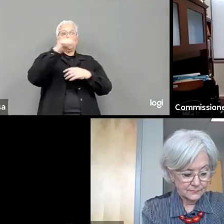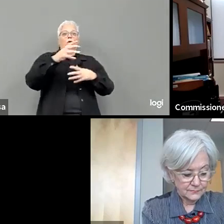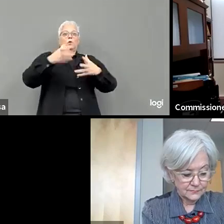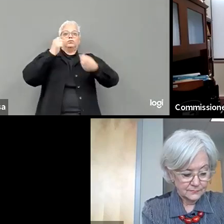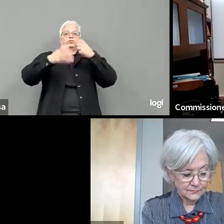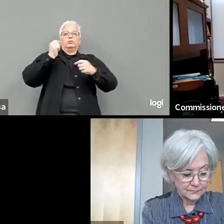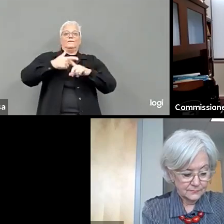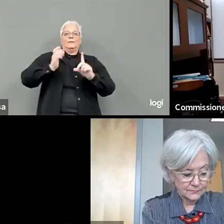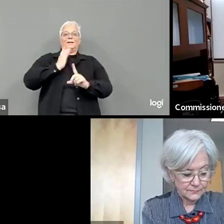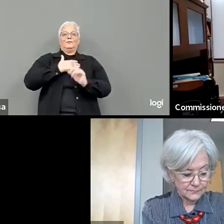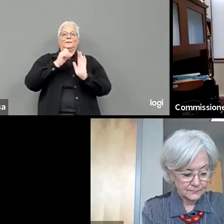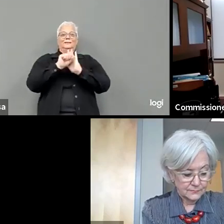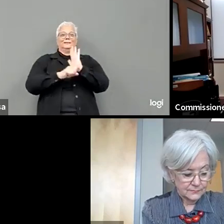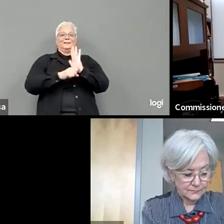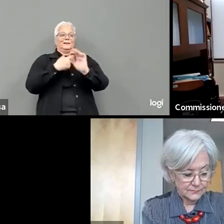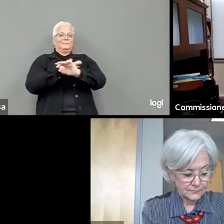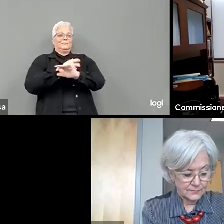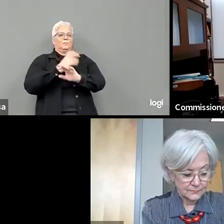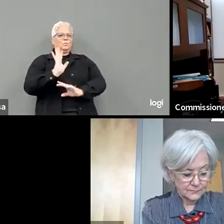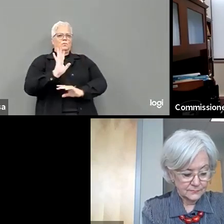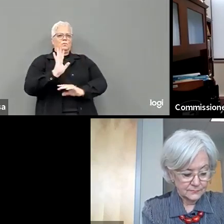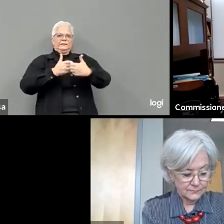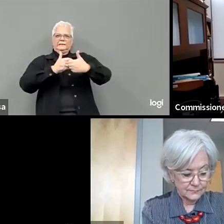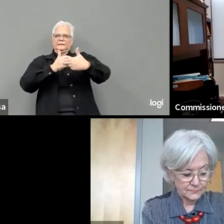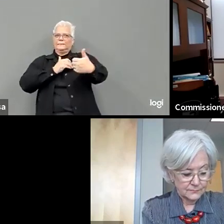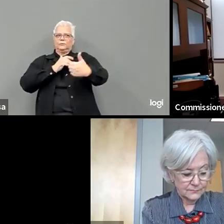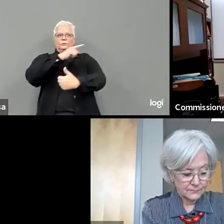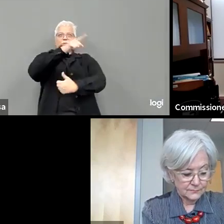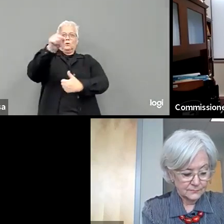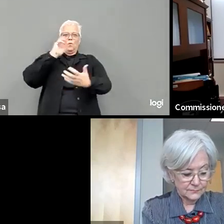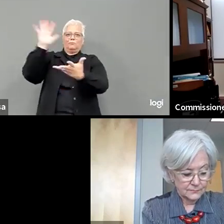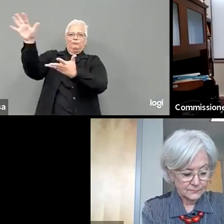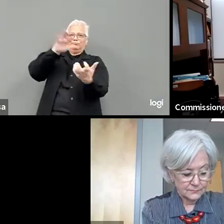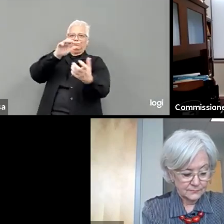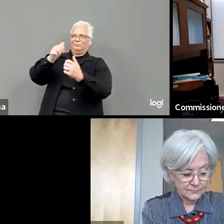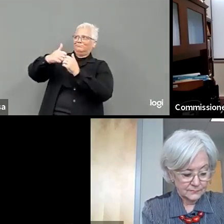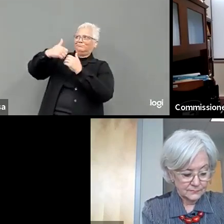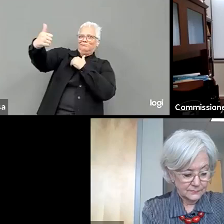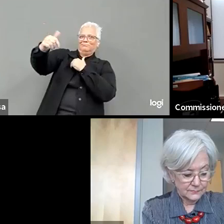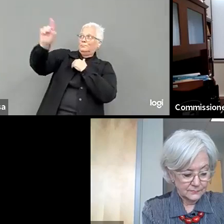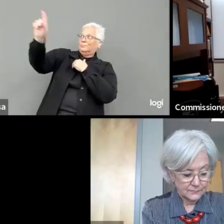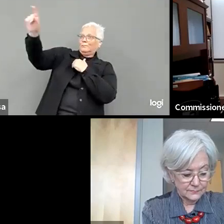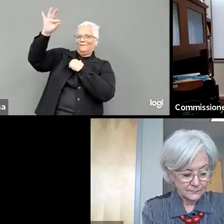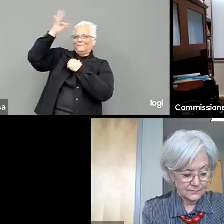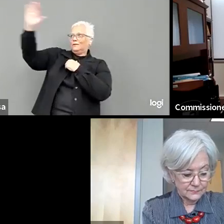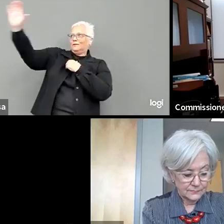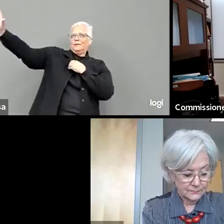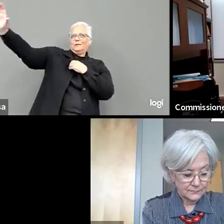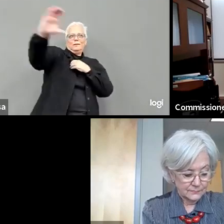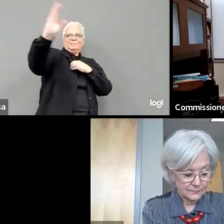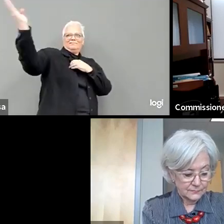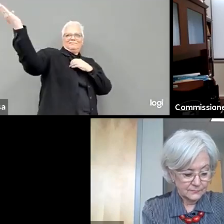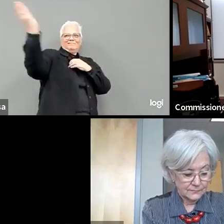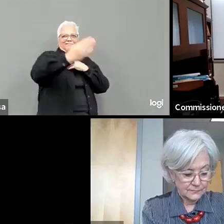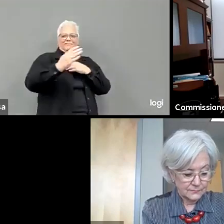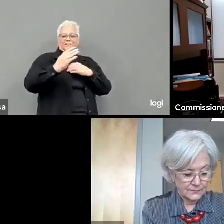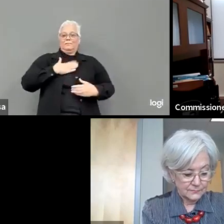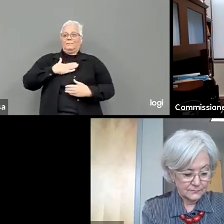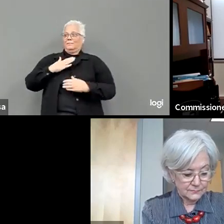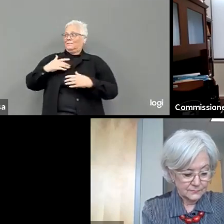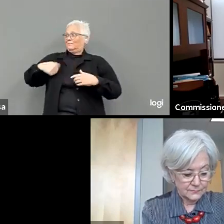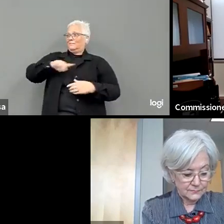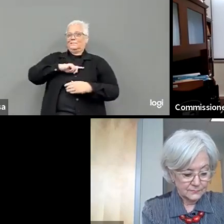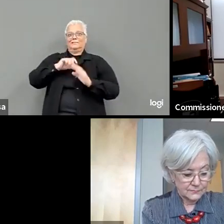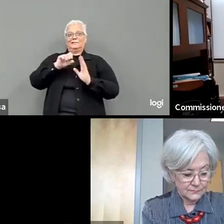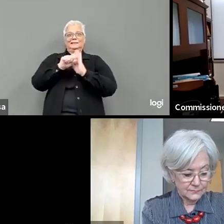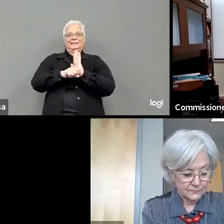And we just want it to move faster than it currently is. And that's going to depend on vaccine being manufactured and sent all across the